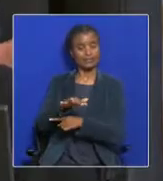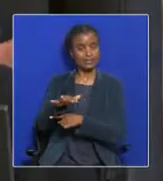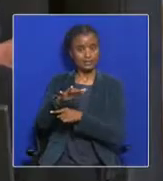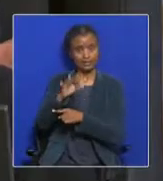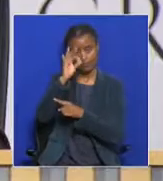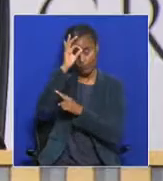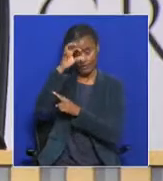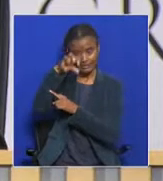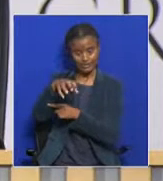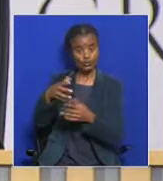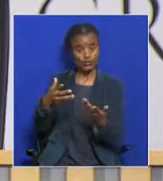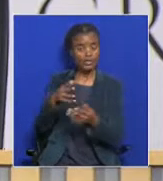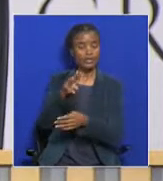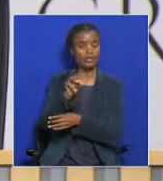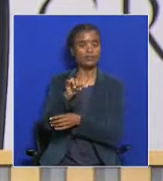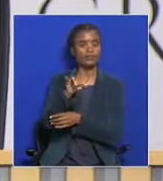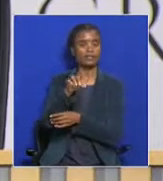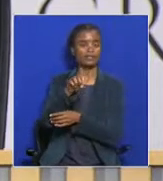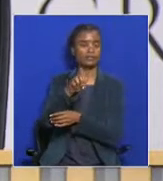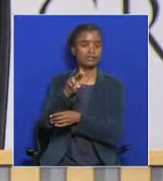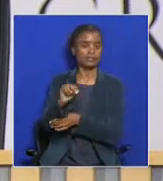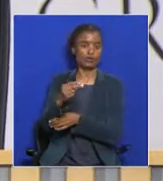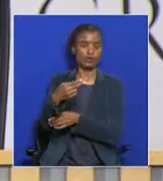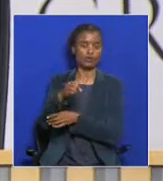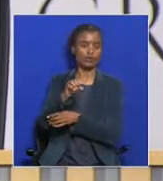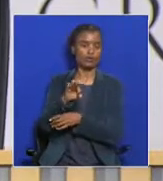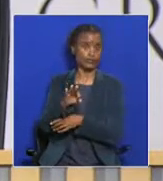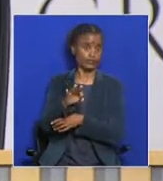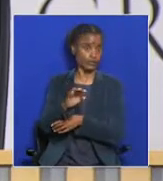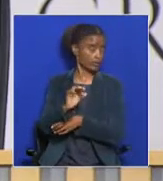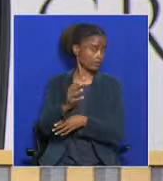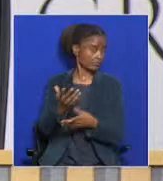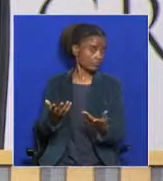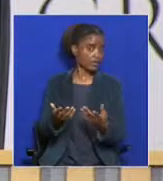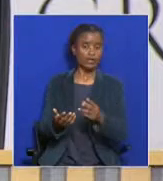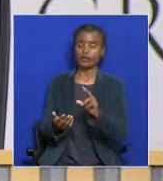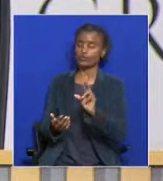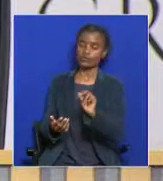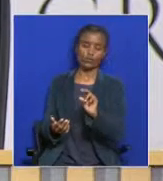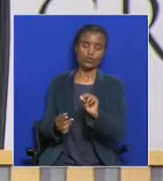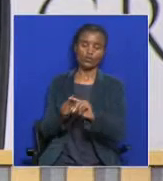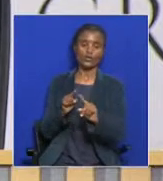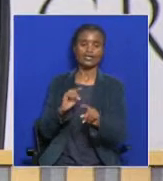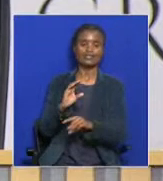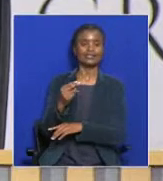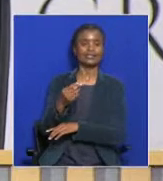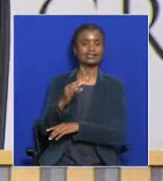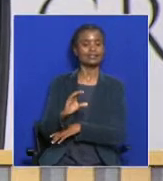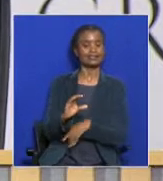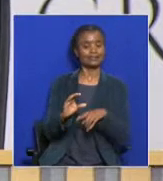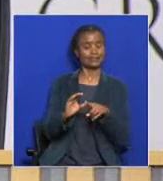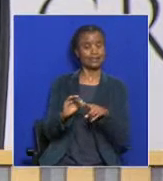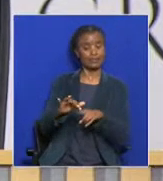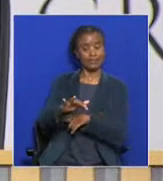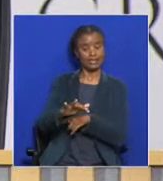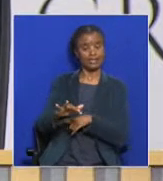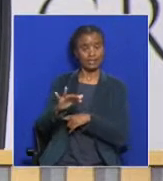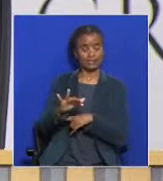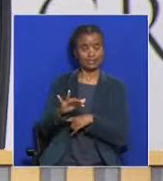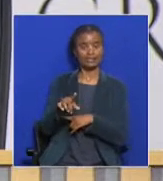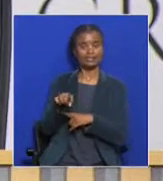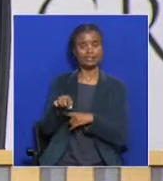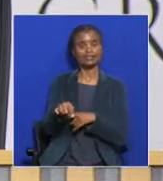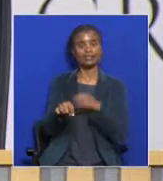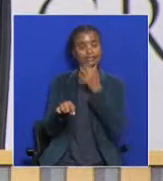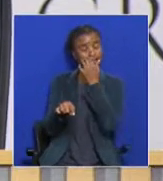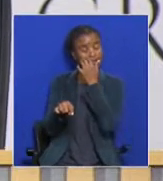No, Commissioner. This CHC container depot fell within the Isipingo policing precinct. So they are the